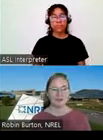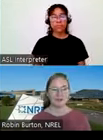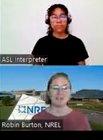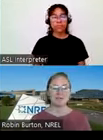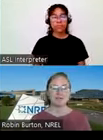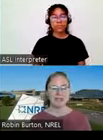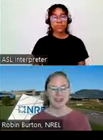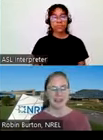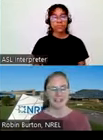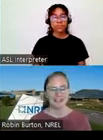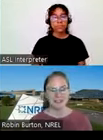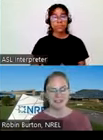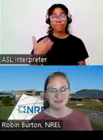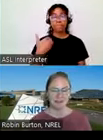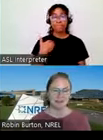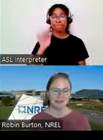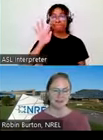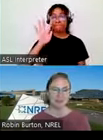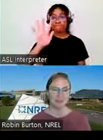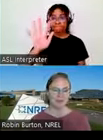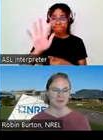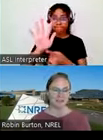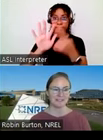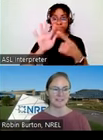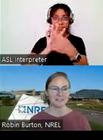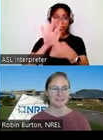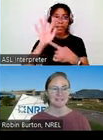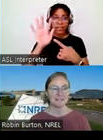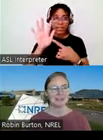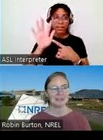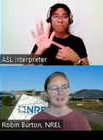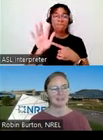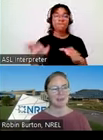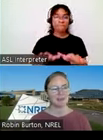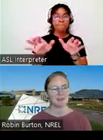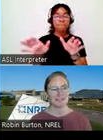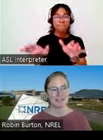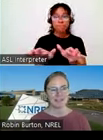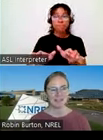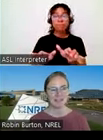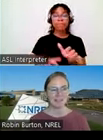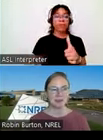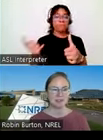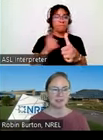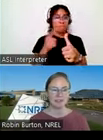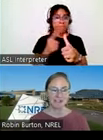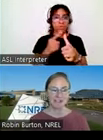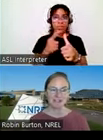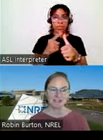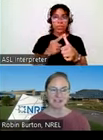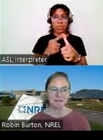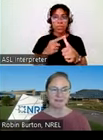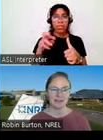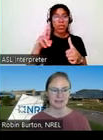There are five main activities within the PR100 study. Across the top, the first activity is responsive